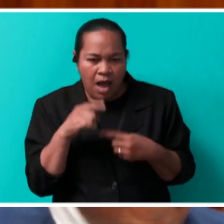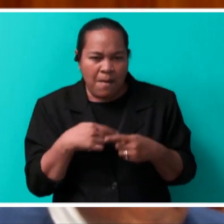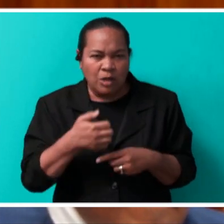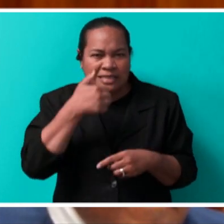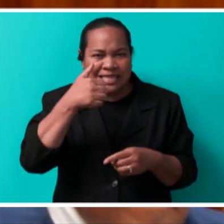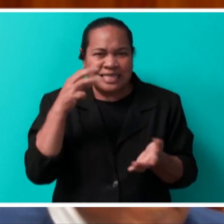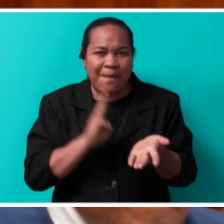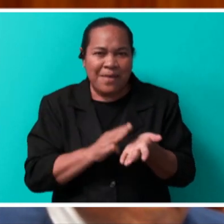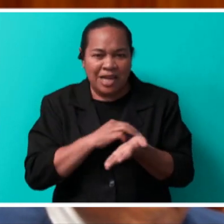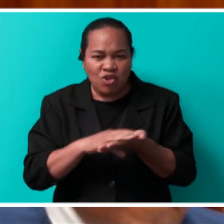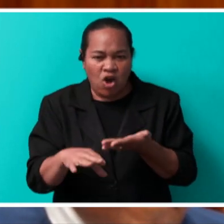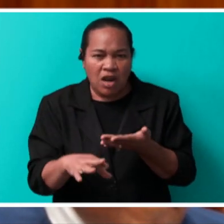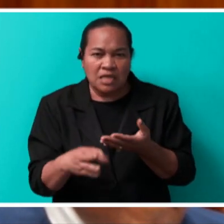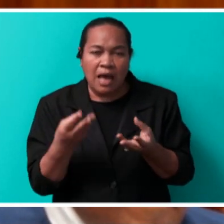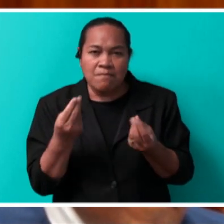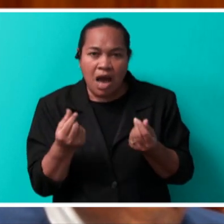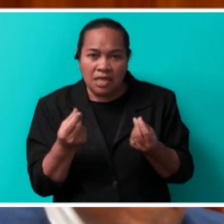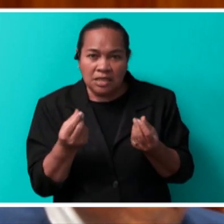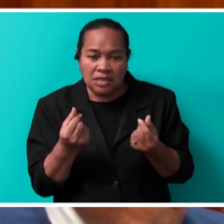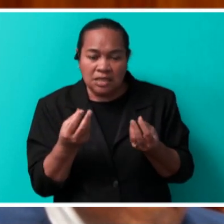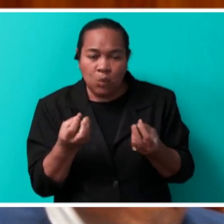plus dollars